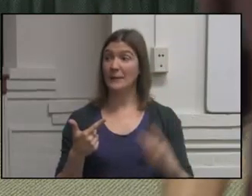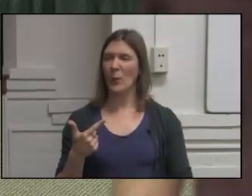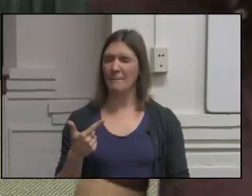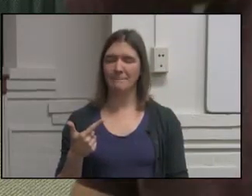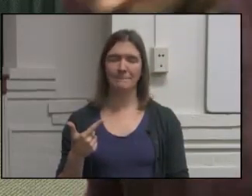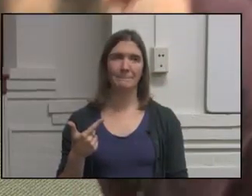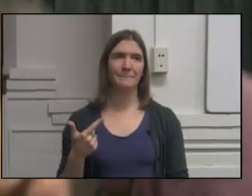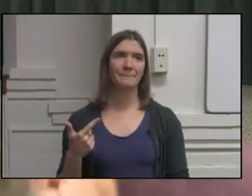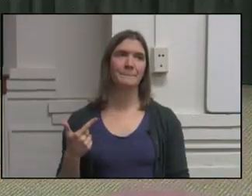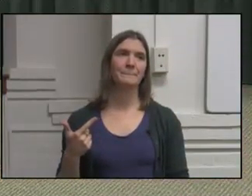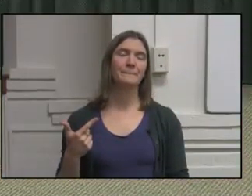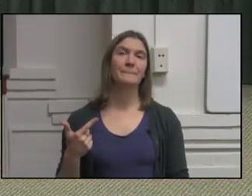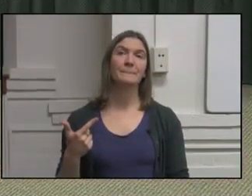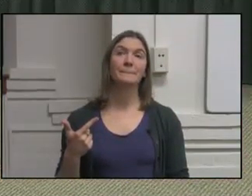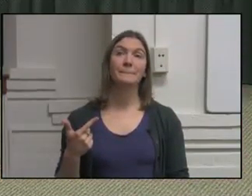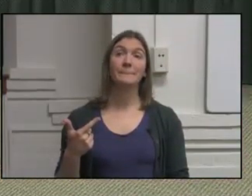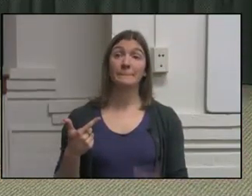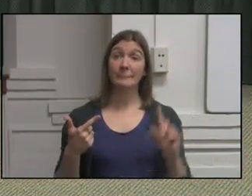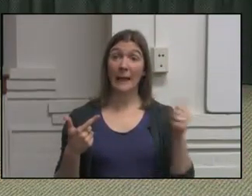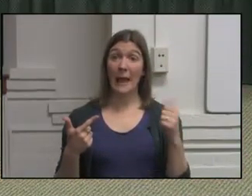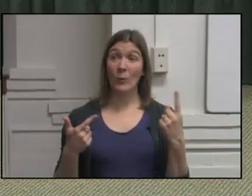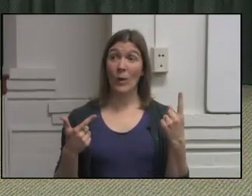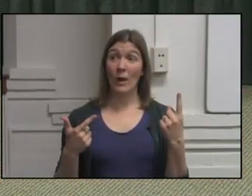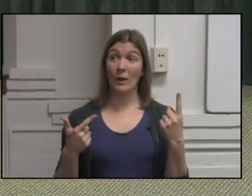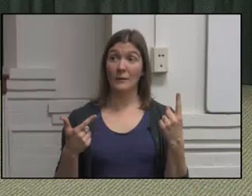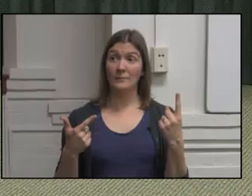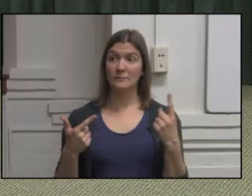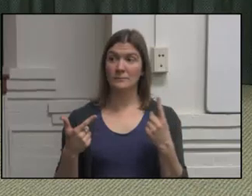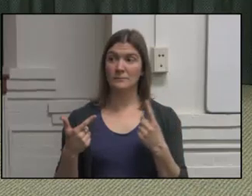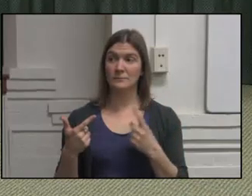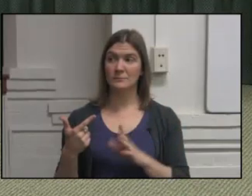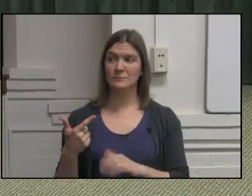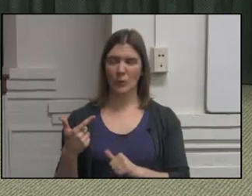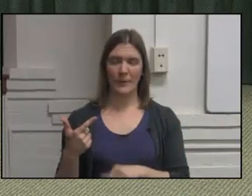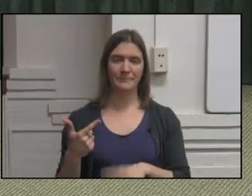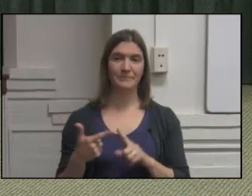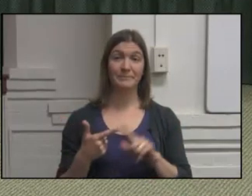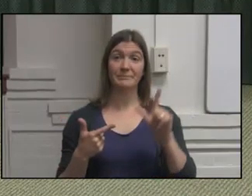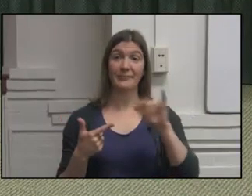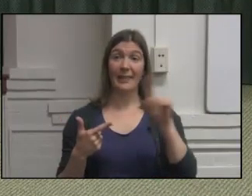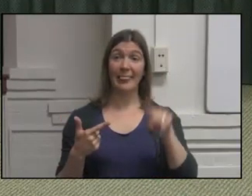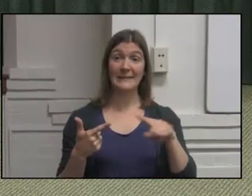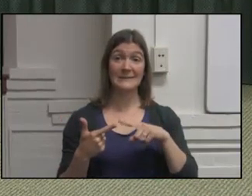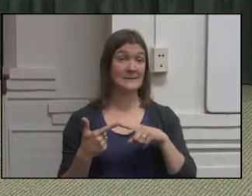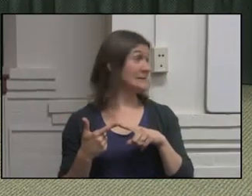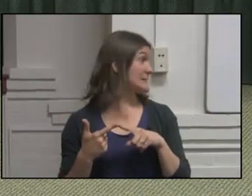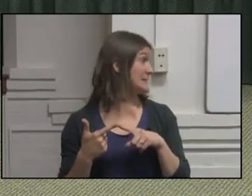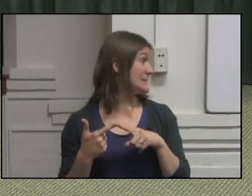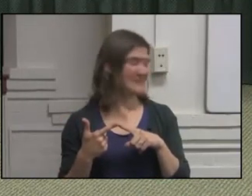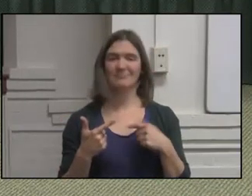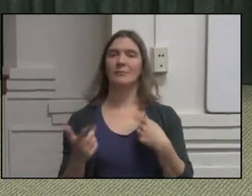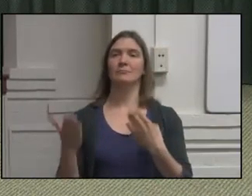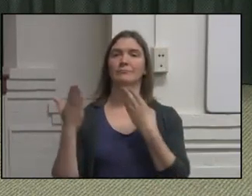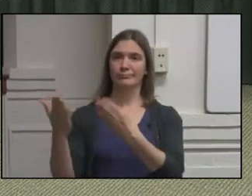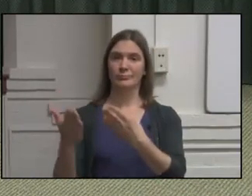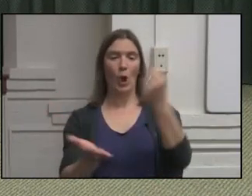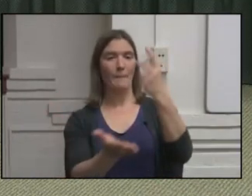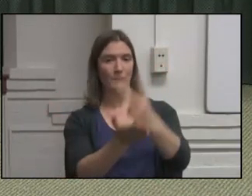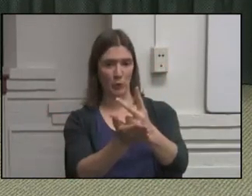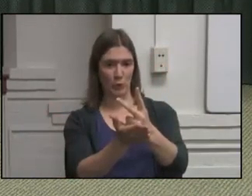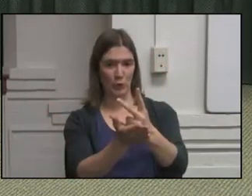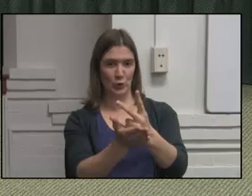got motion number two. Who wants to take that one? I'll take it. All right, Liz. I make a motion to